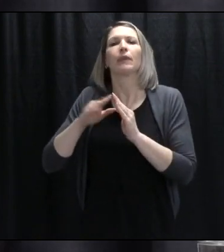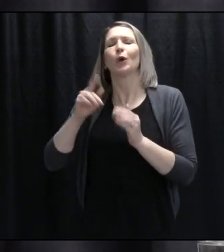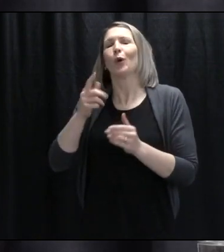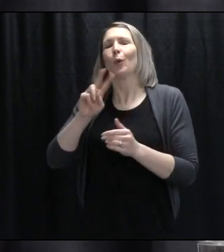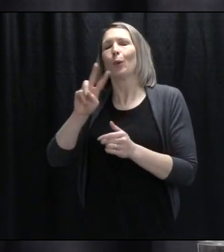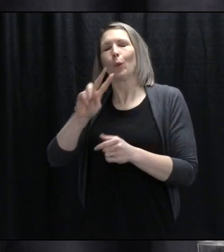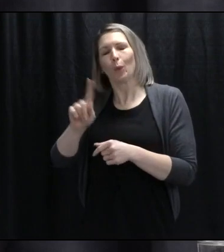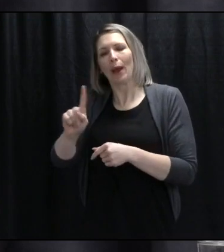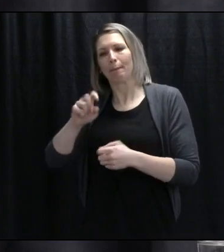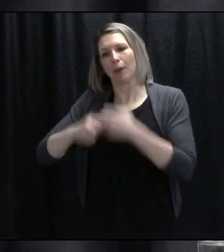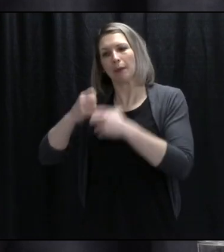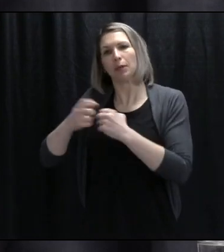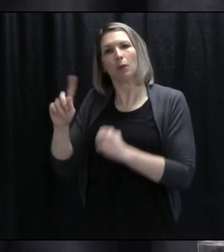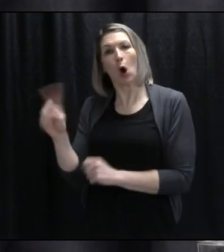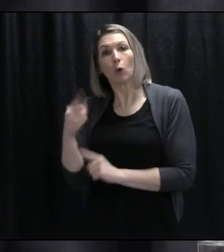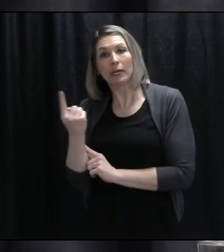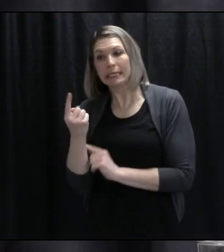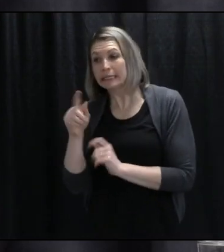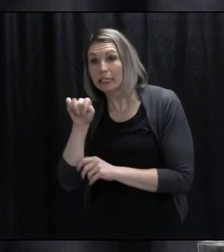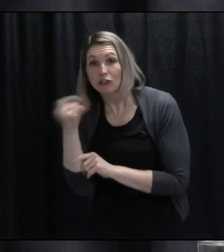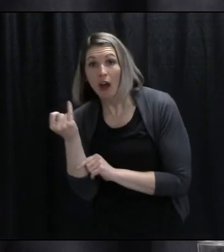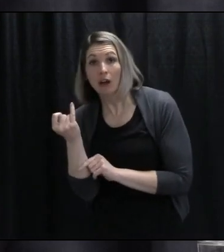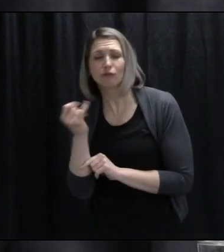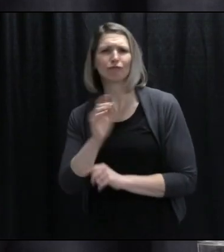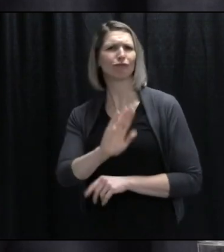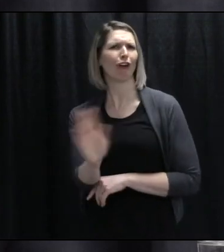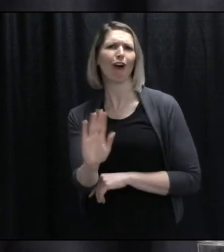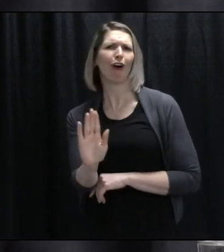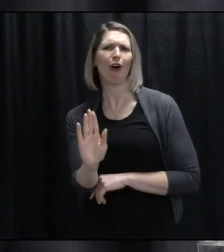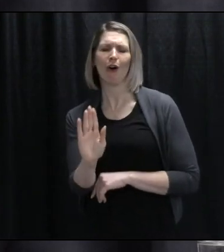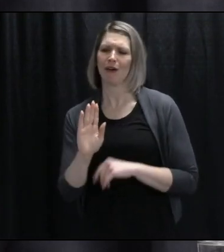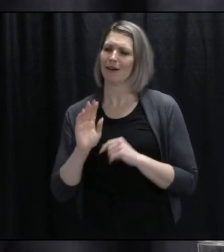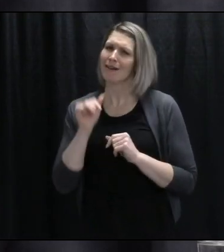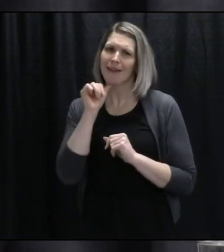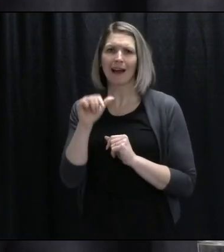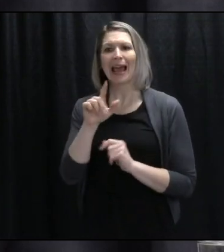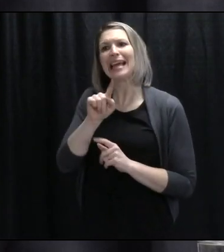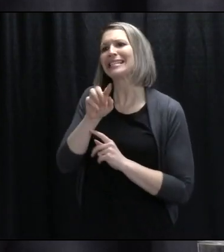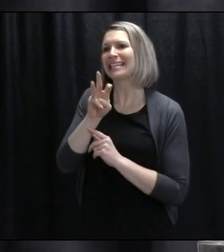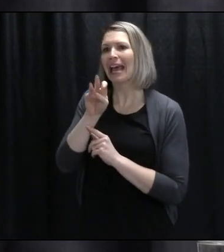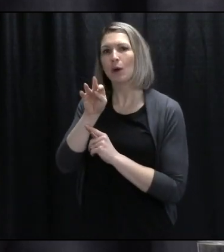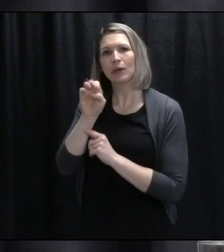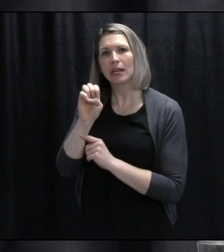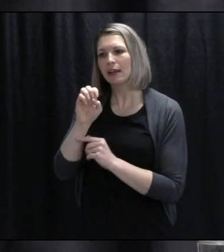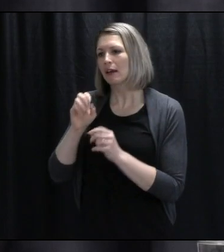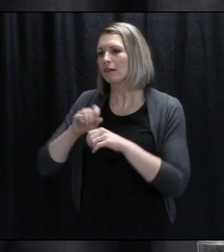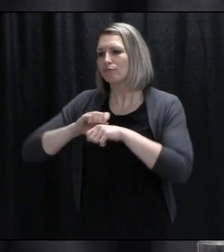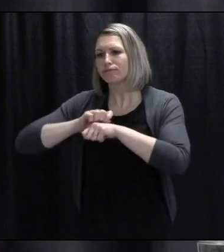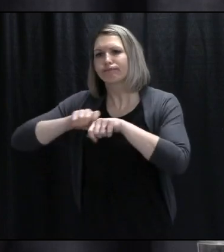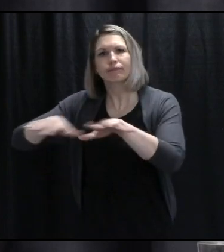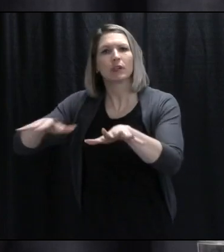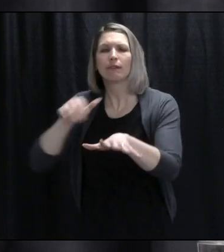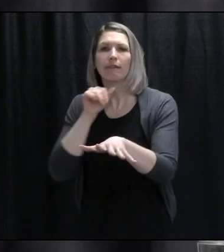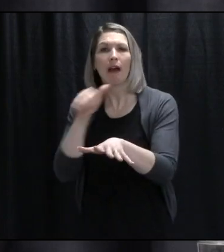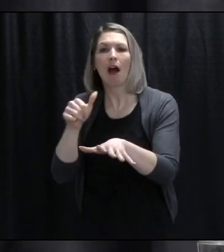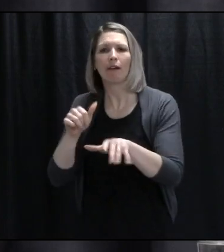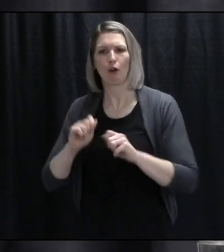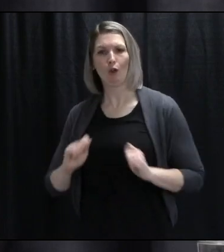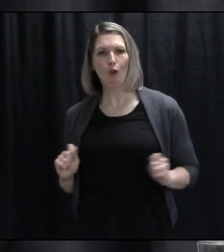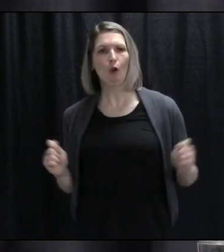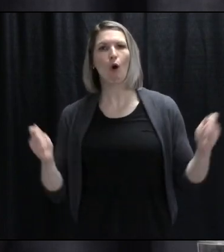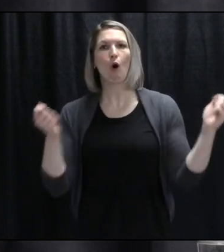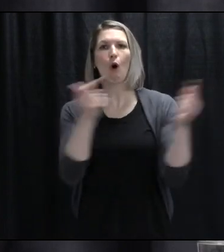numerous communities around Eastern Health and across the province where cases will be